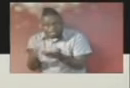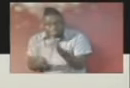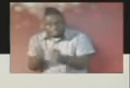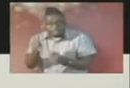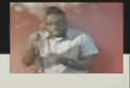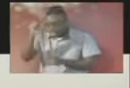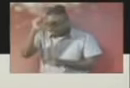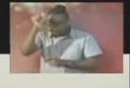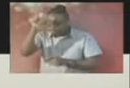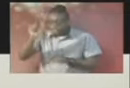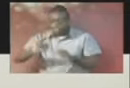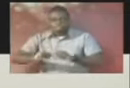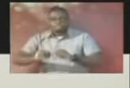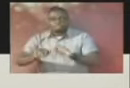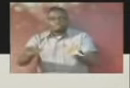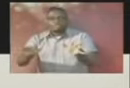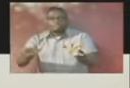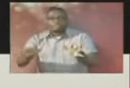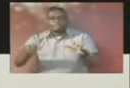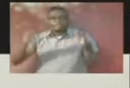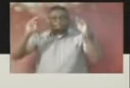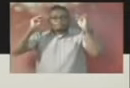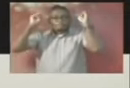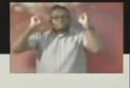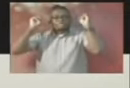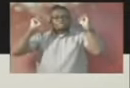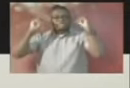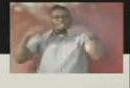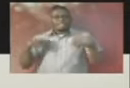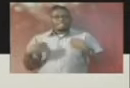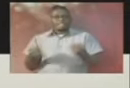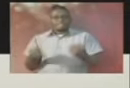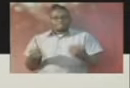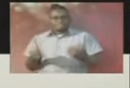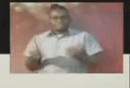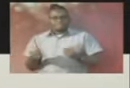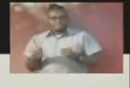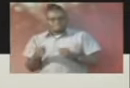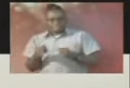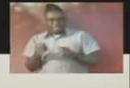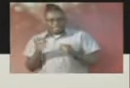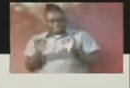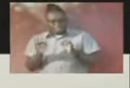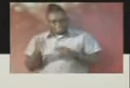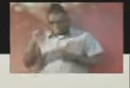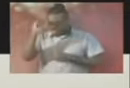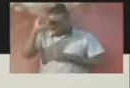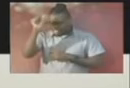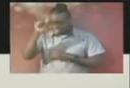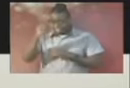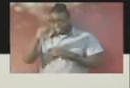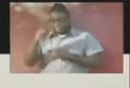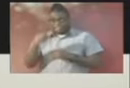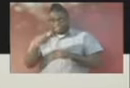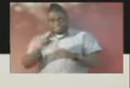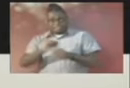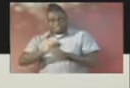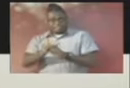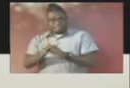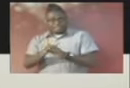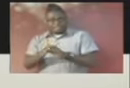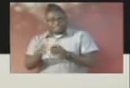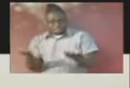Ministry of Health prepared to deal with this outbreak, seeing that the virus is more transmissible and a bit